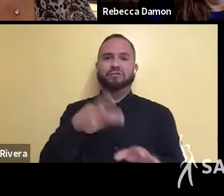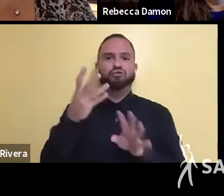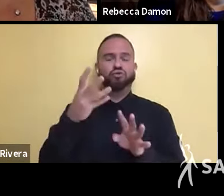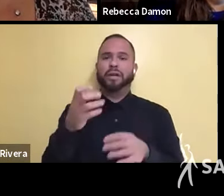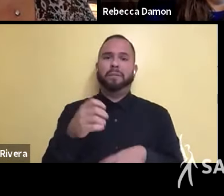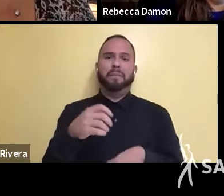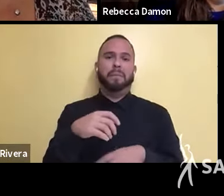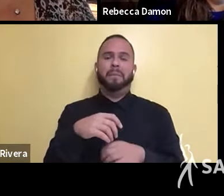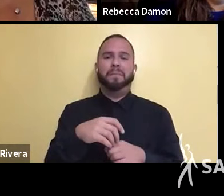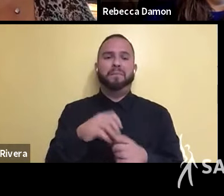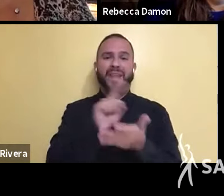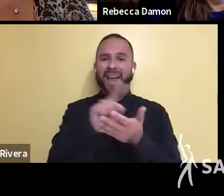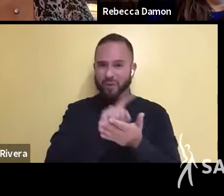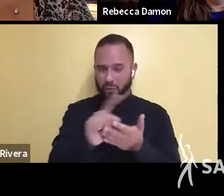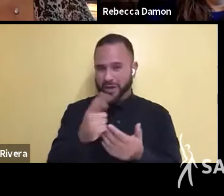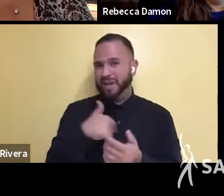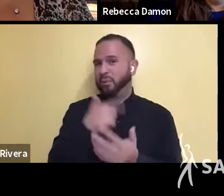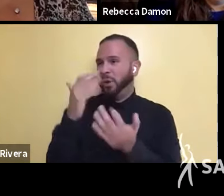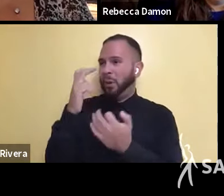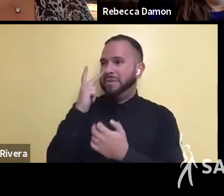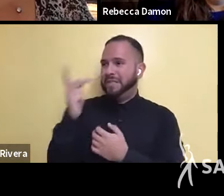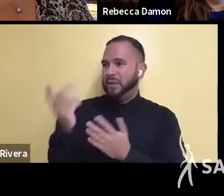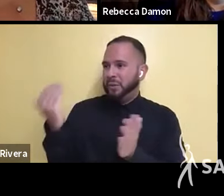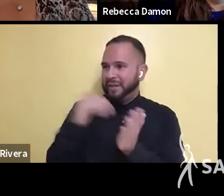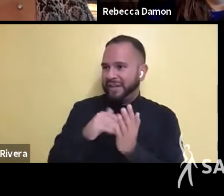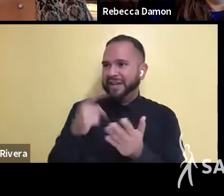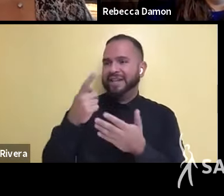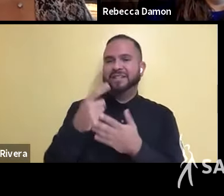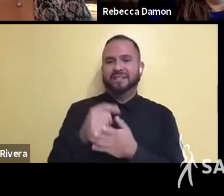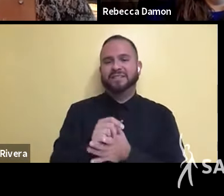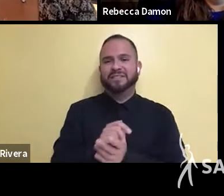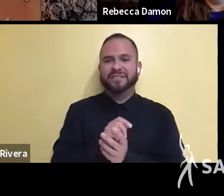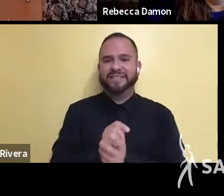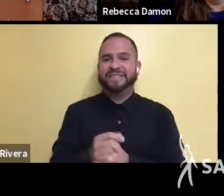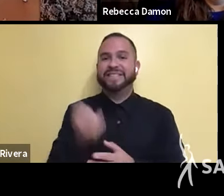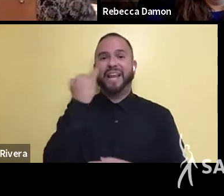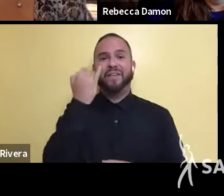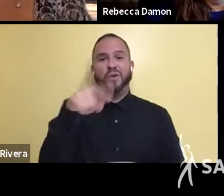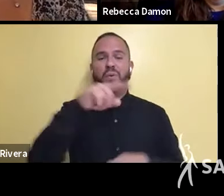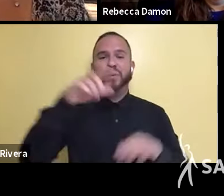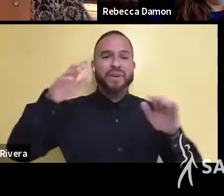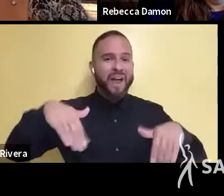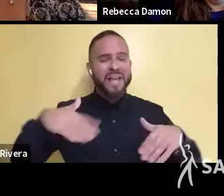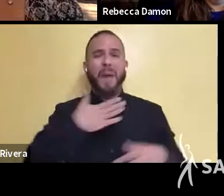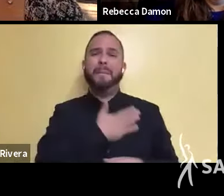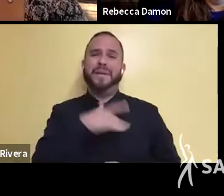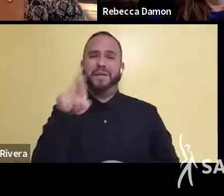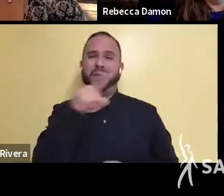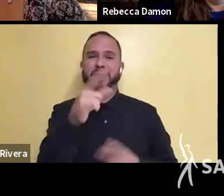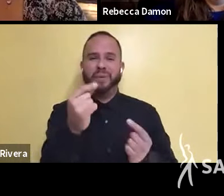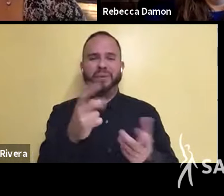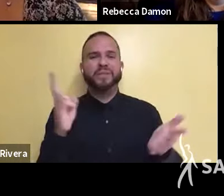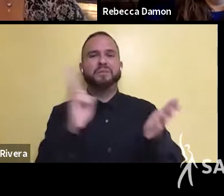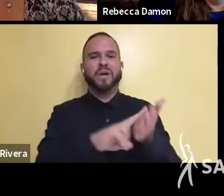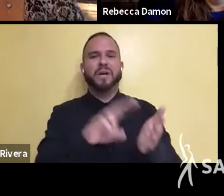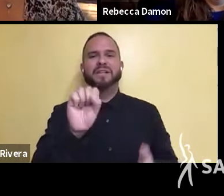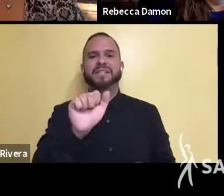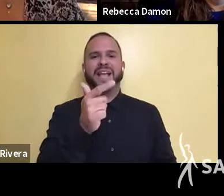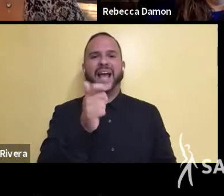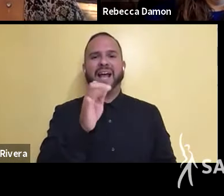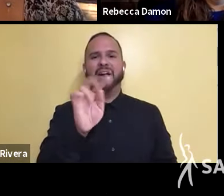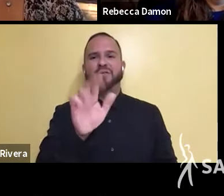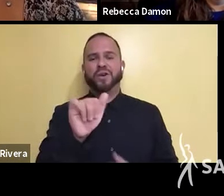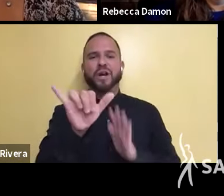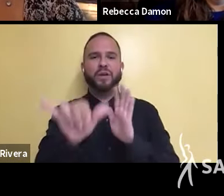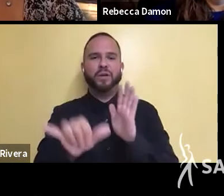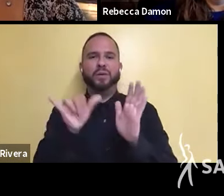hope to see you again and to continue having you do that. If you haven't already, while you're here, please subscribe to SAG-AFTRA's YouTube channel to get